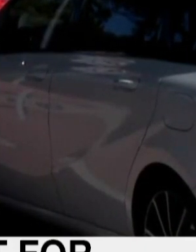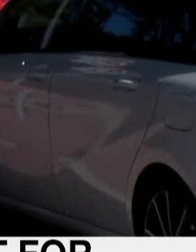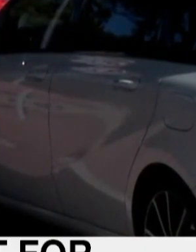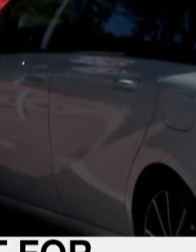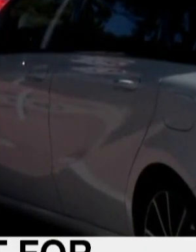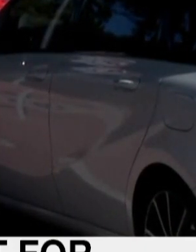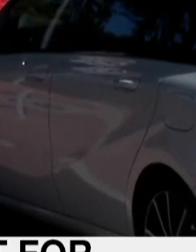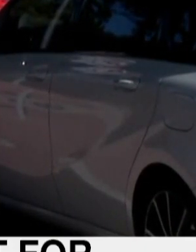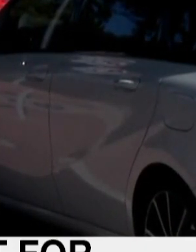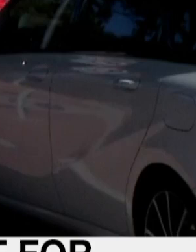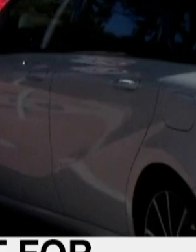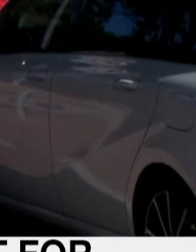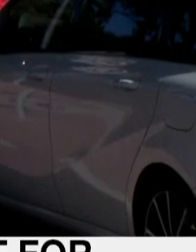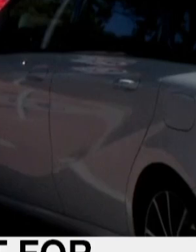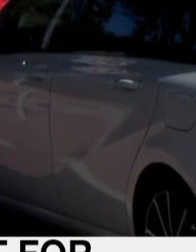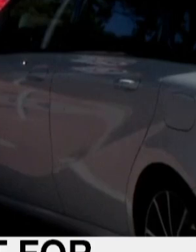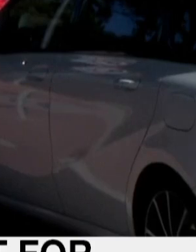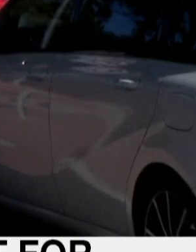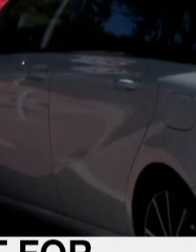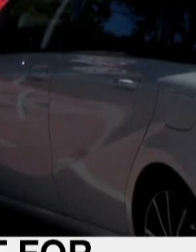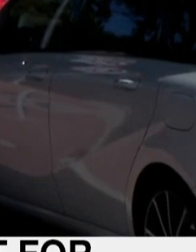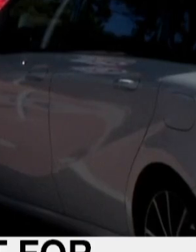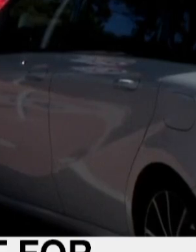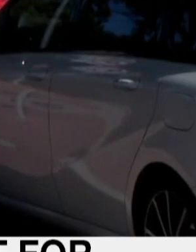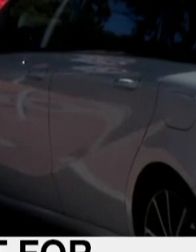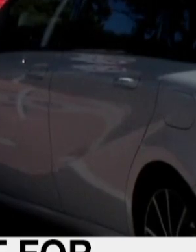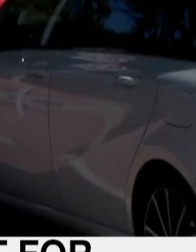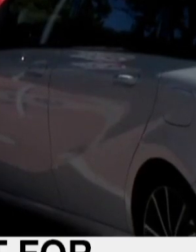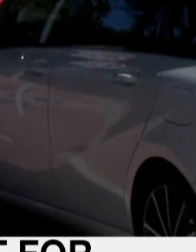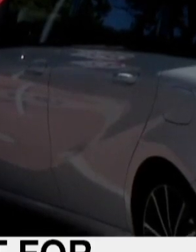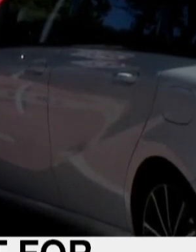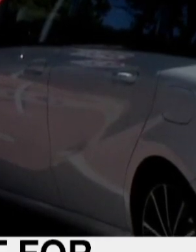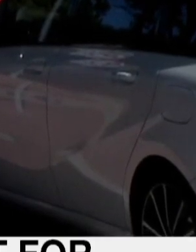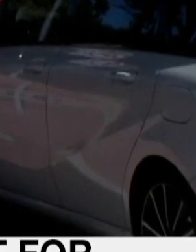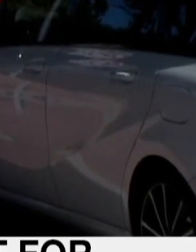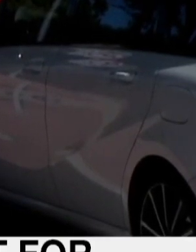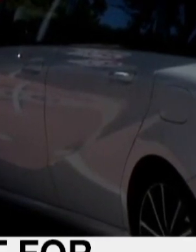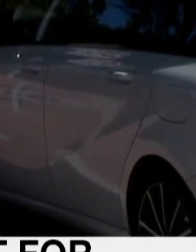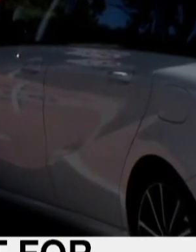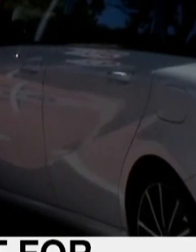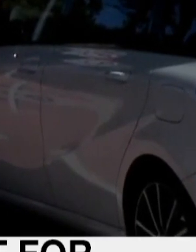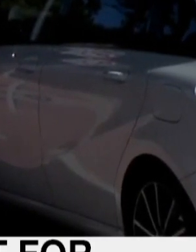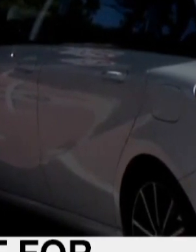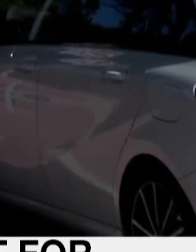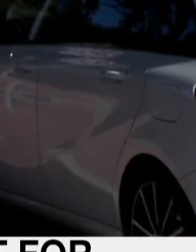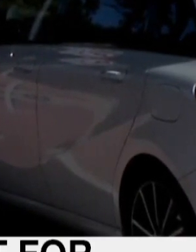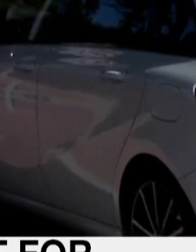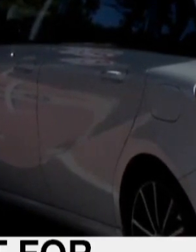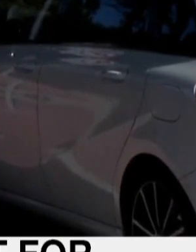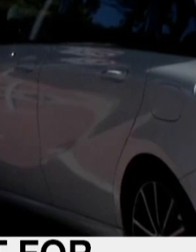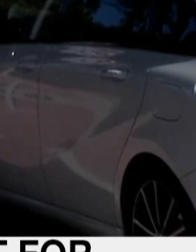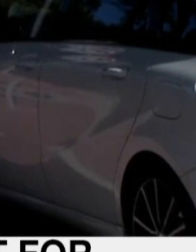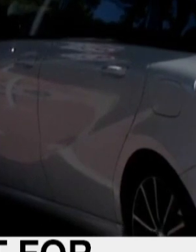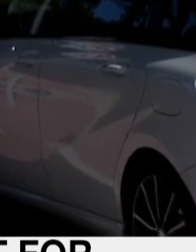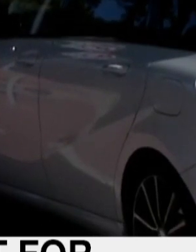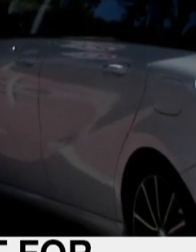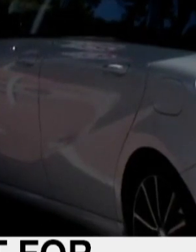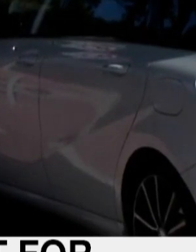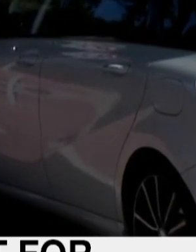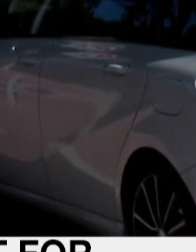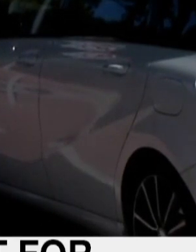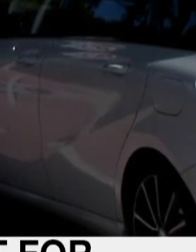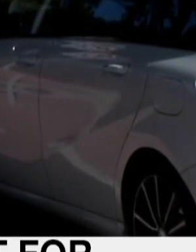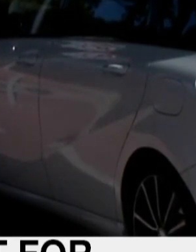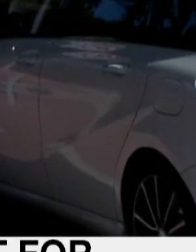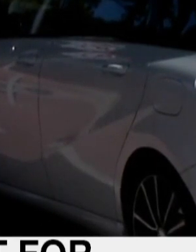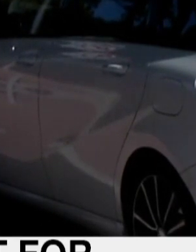that are happening currently at UCT. We understand that today they are supposed to sit in a mediation process to try and resolve this